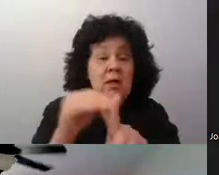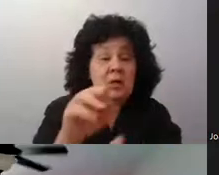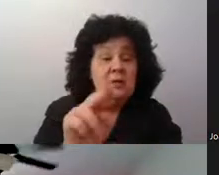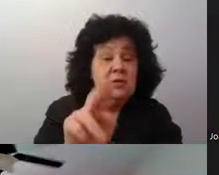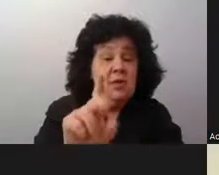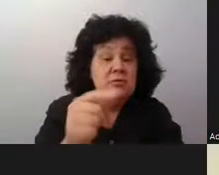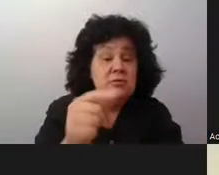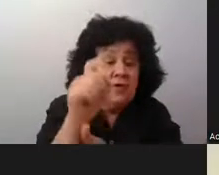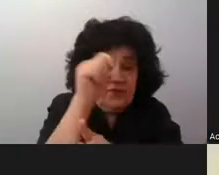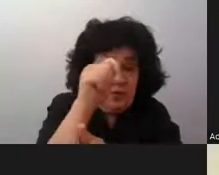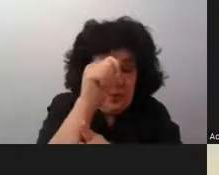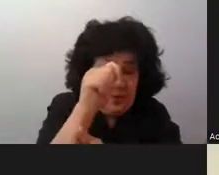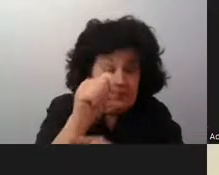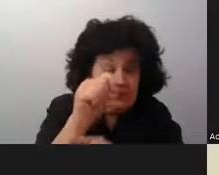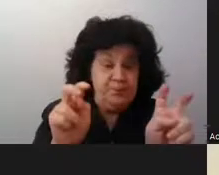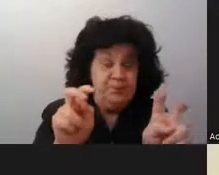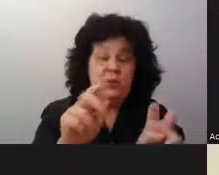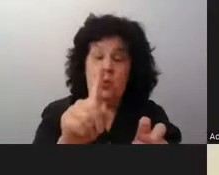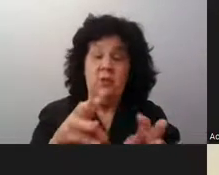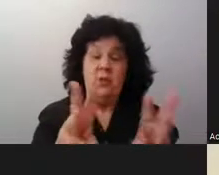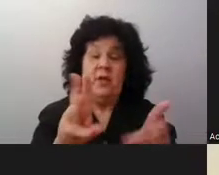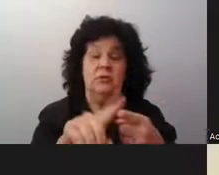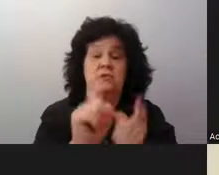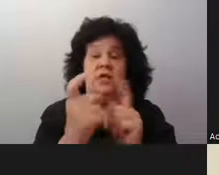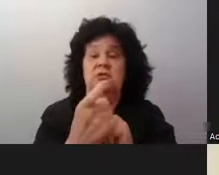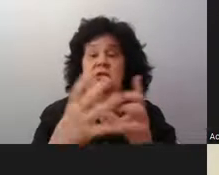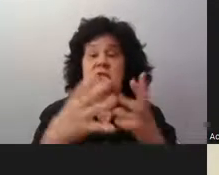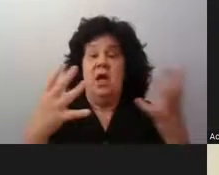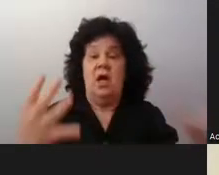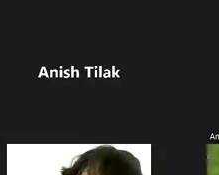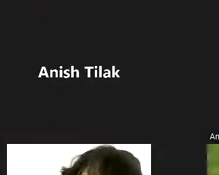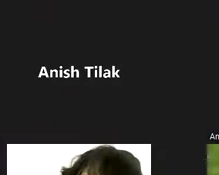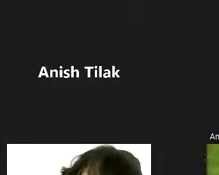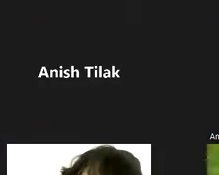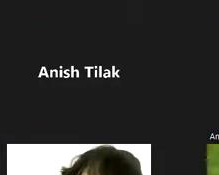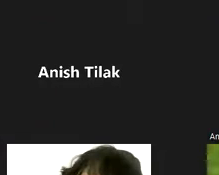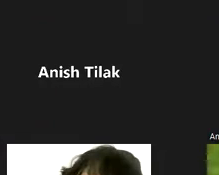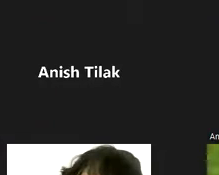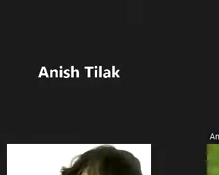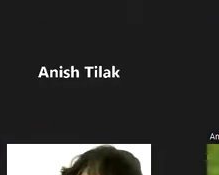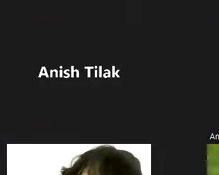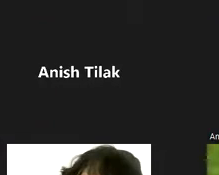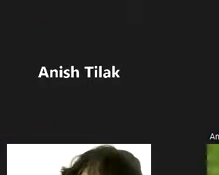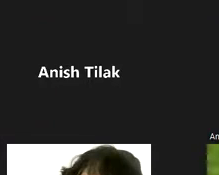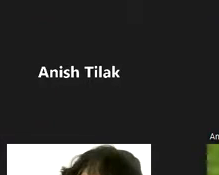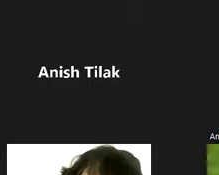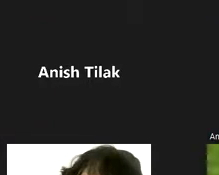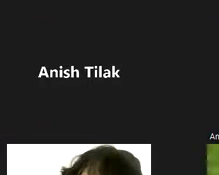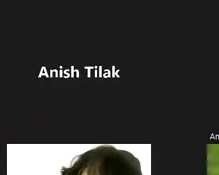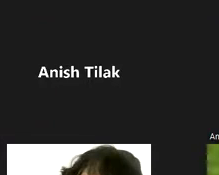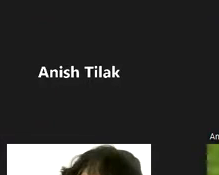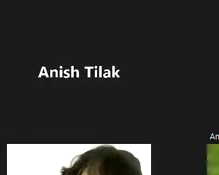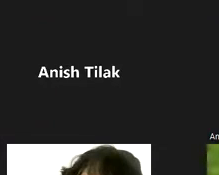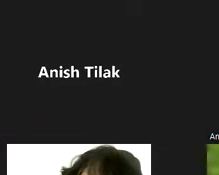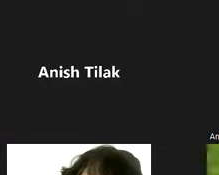a staggering volume of outcomes would be if someone or individual agencies basically said, when